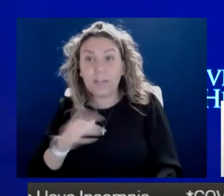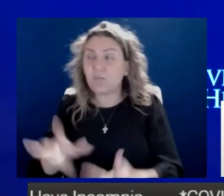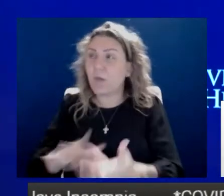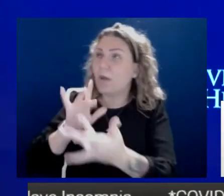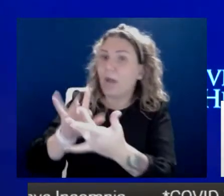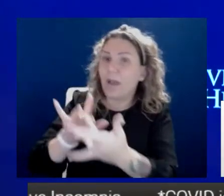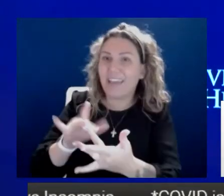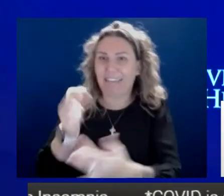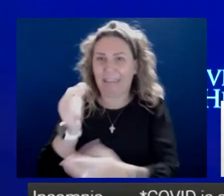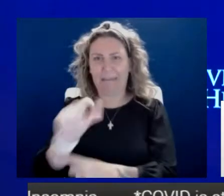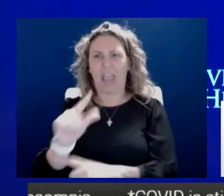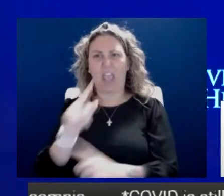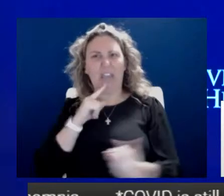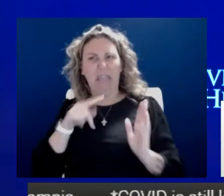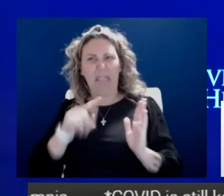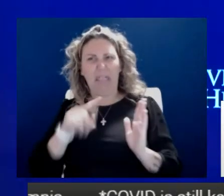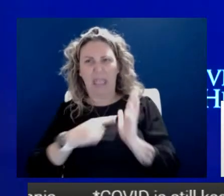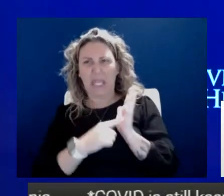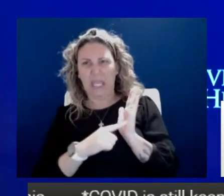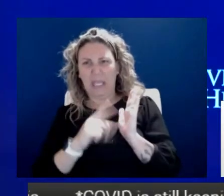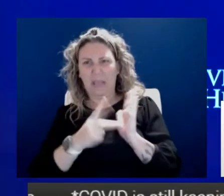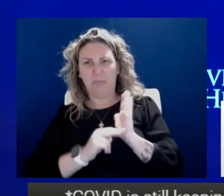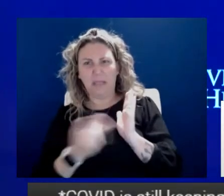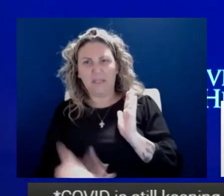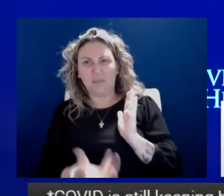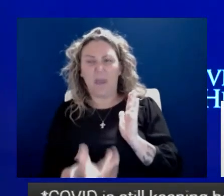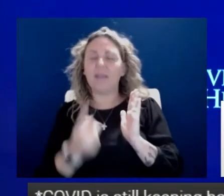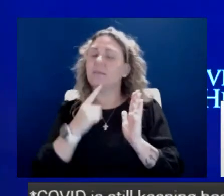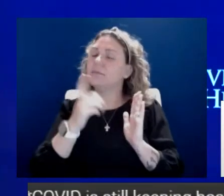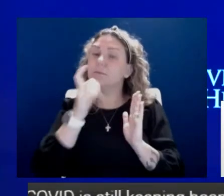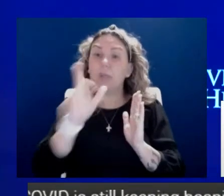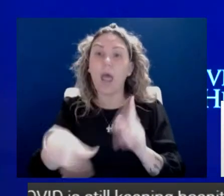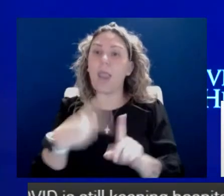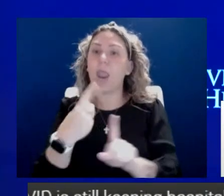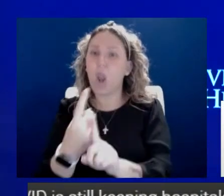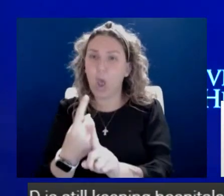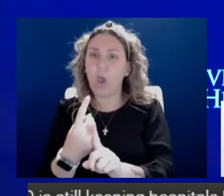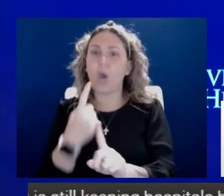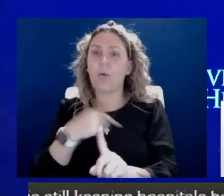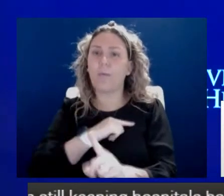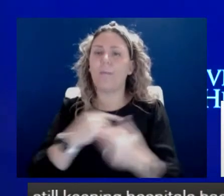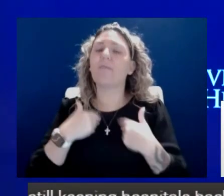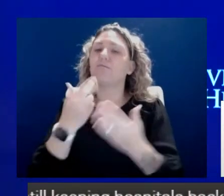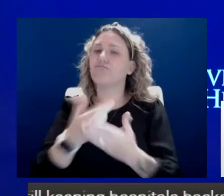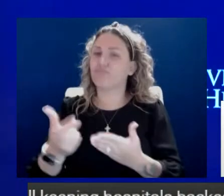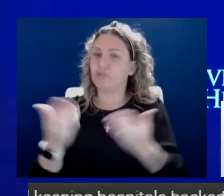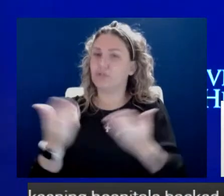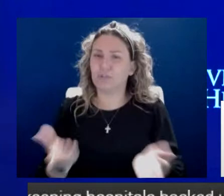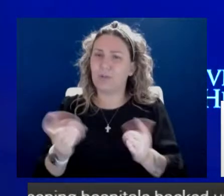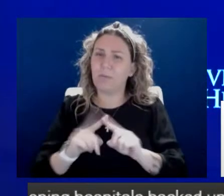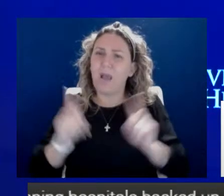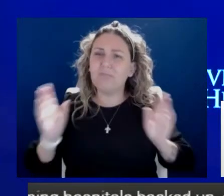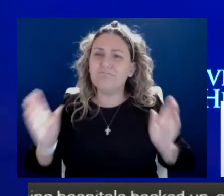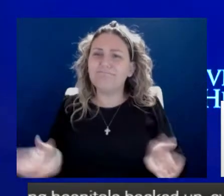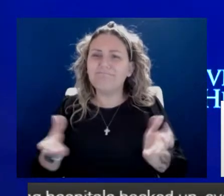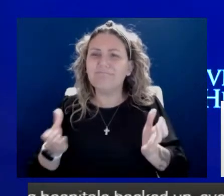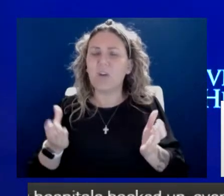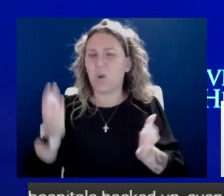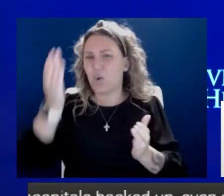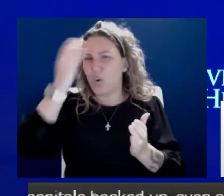and I say, what does this mean? So you're not alone. And so we have the resources here, but I encourage you to always know, what is